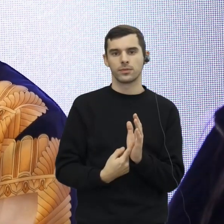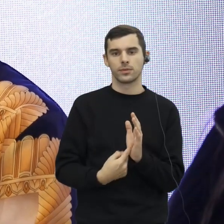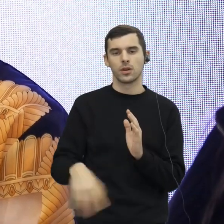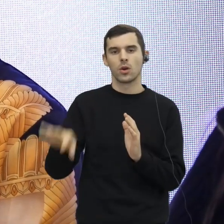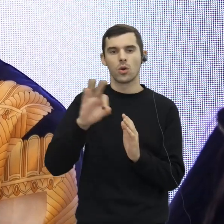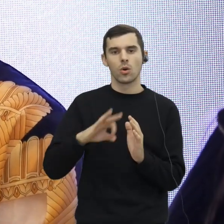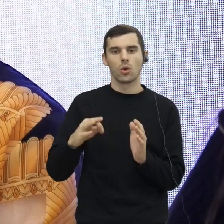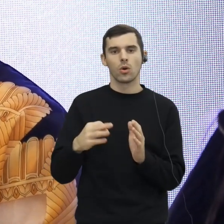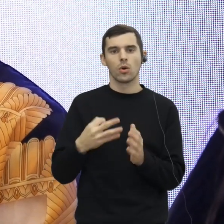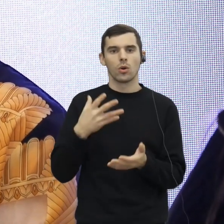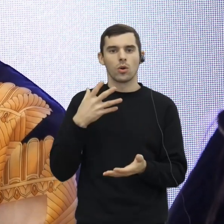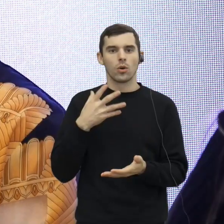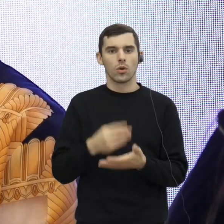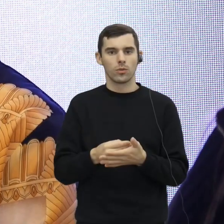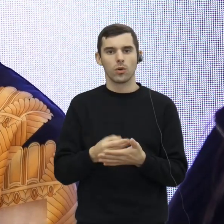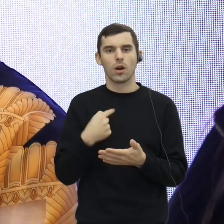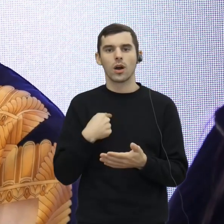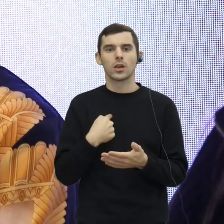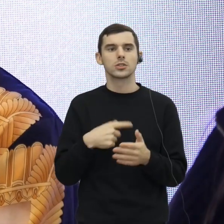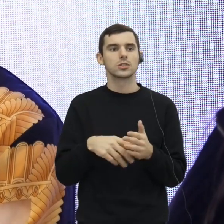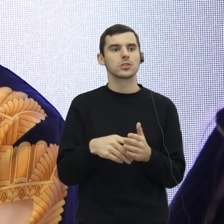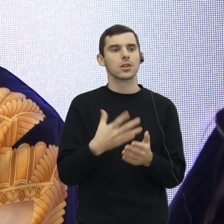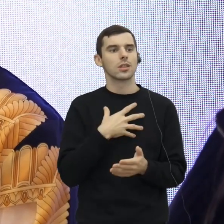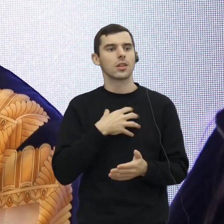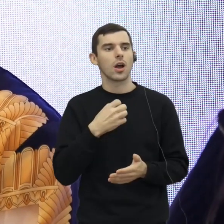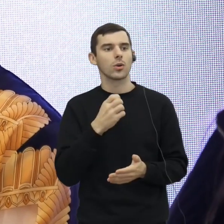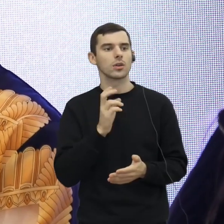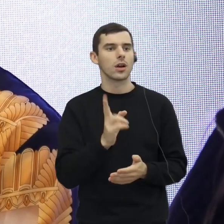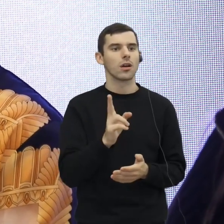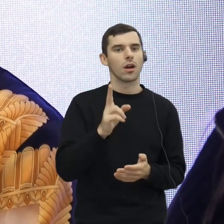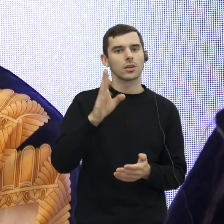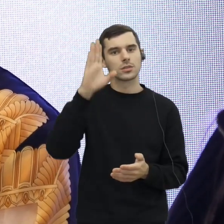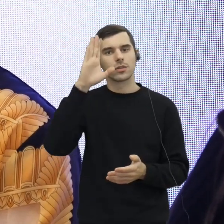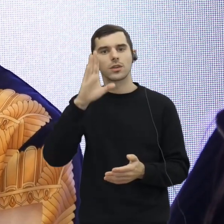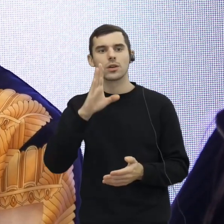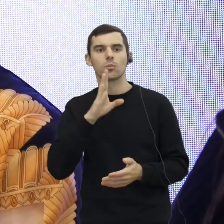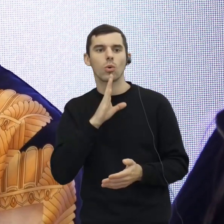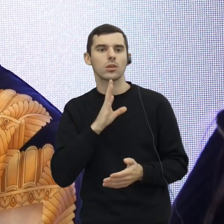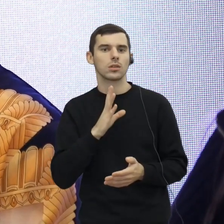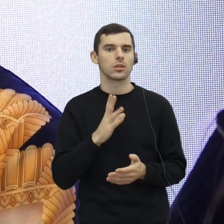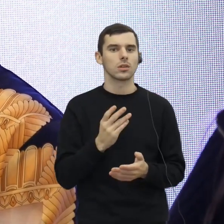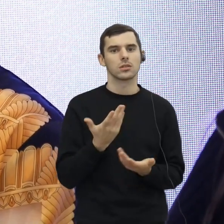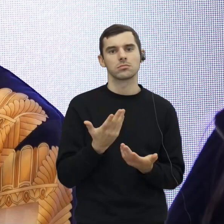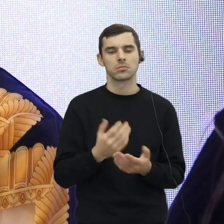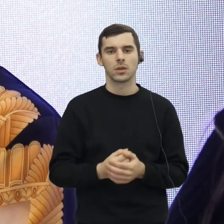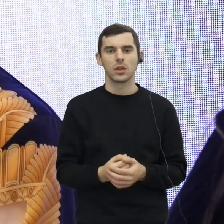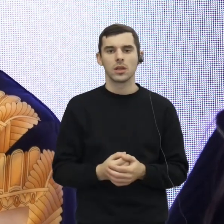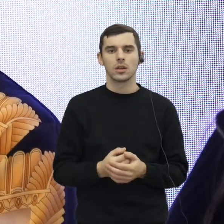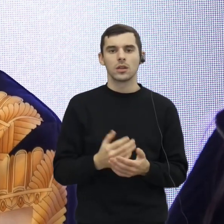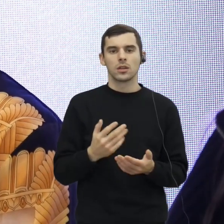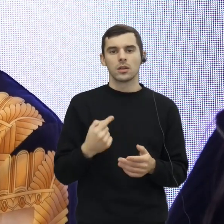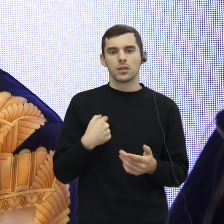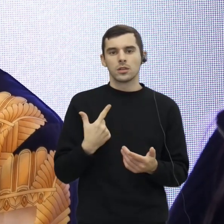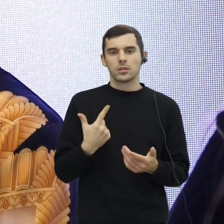PE teacher and I was working with as a boys PE teacher in a school, so it's teenage boys who often in those groups there is a lot